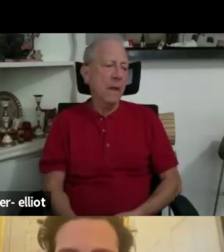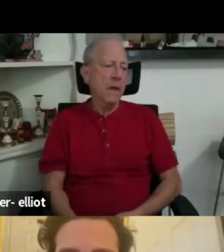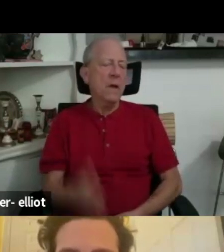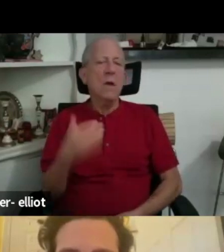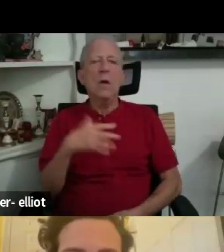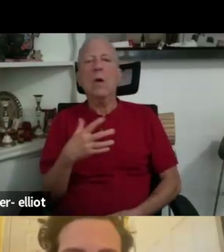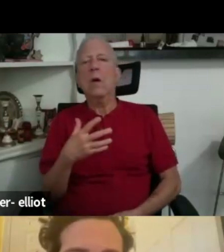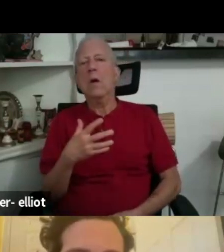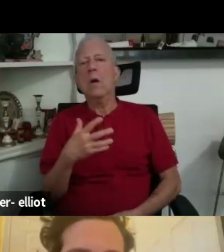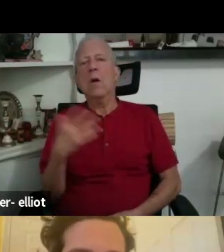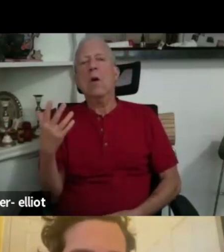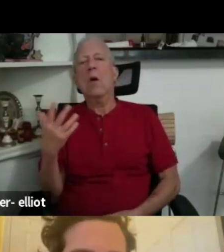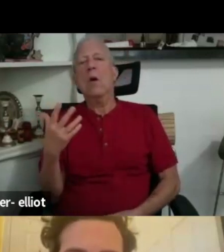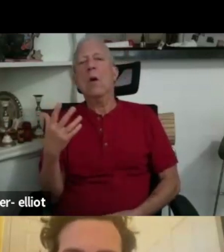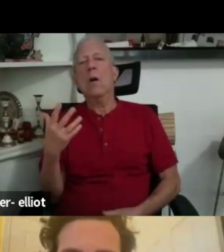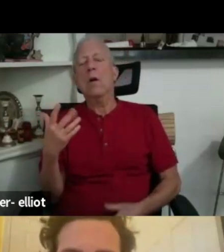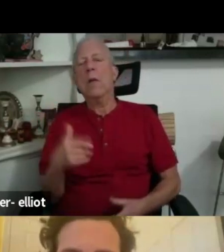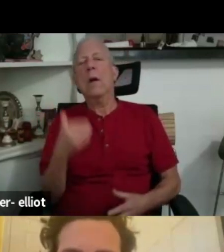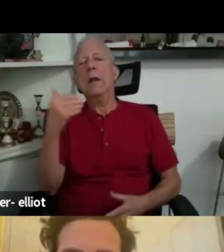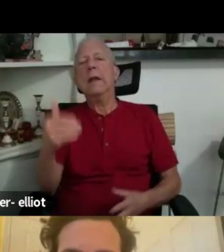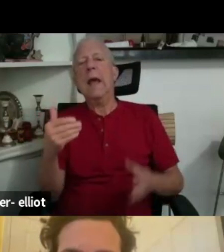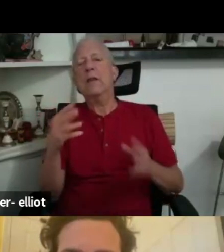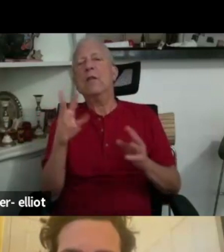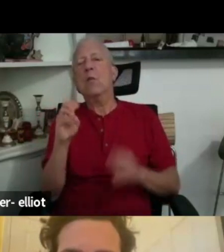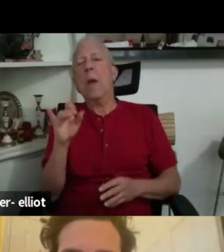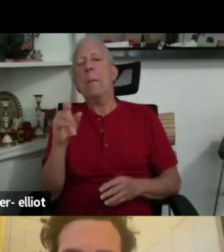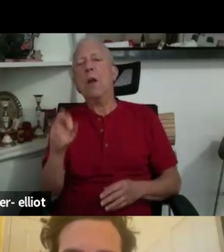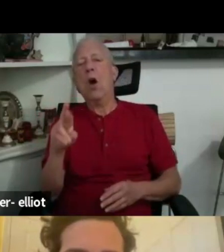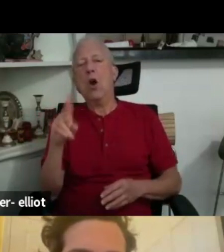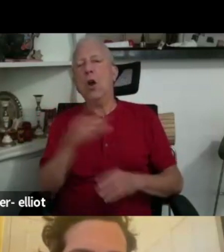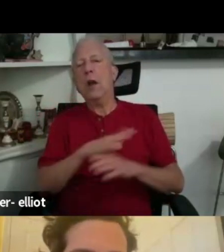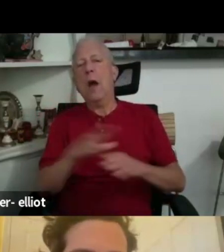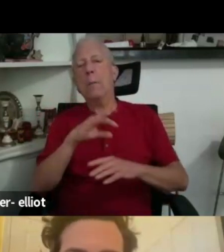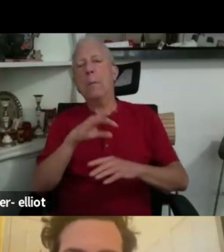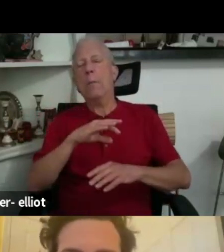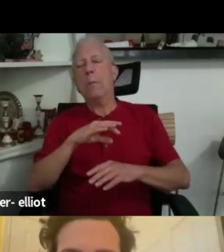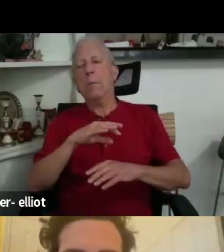When will the next webinar on nonprofit protection strategies take place? That's an actual question.